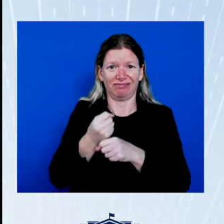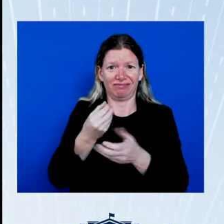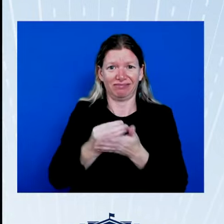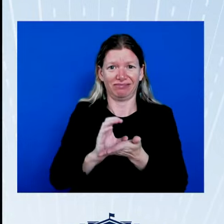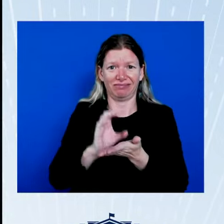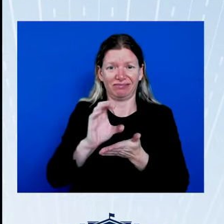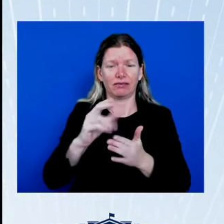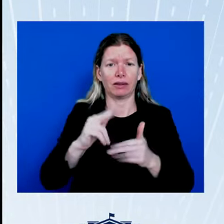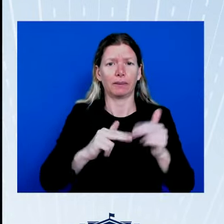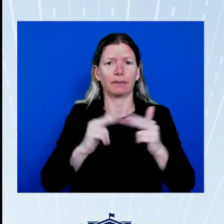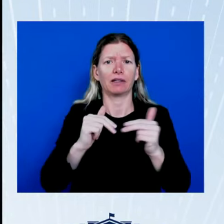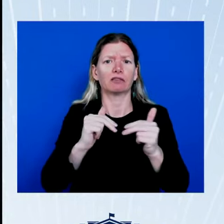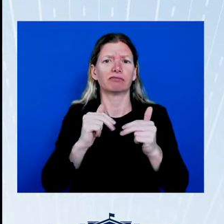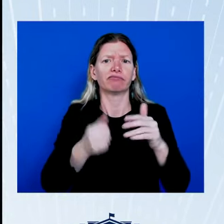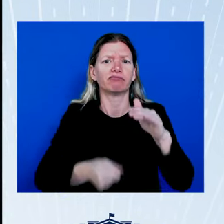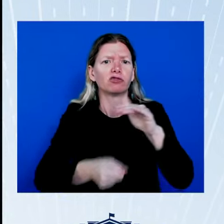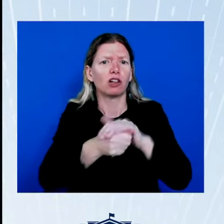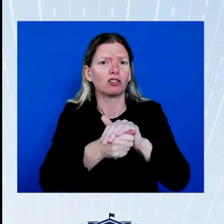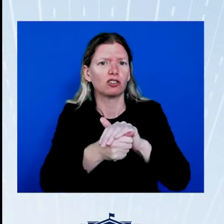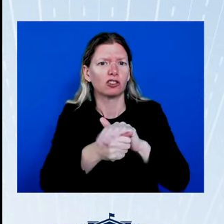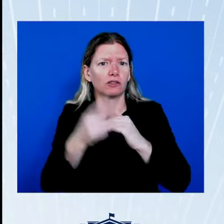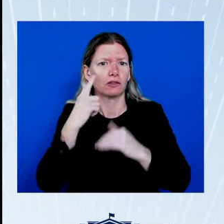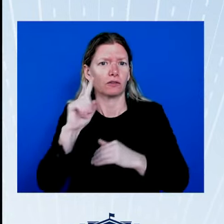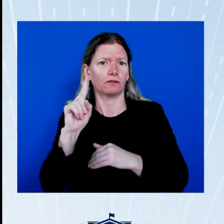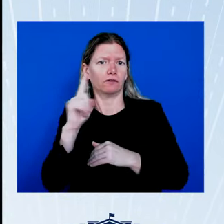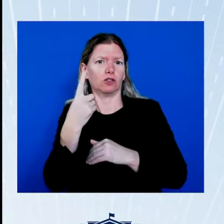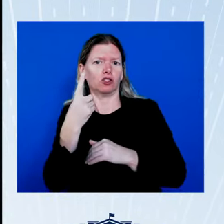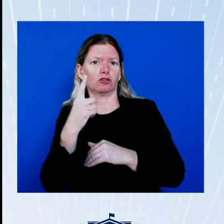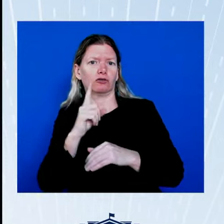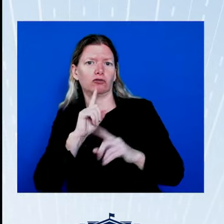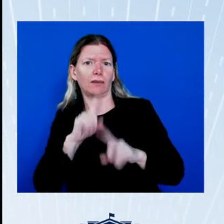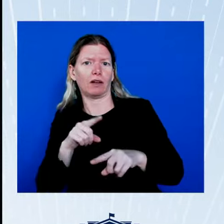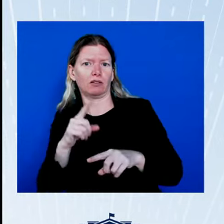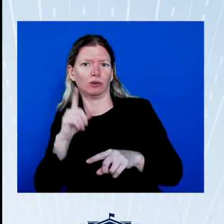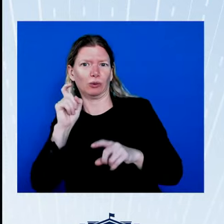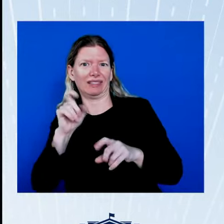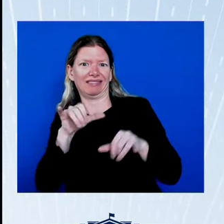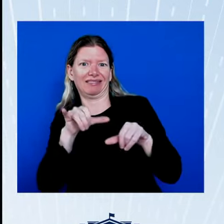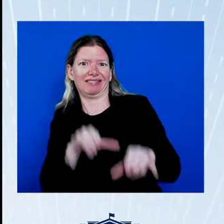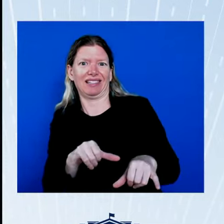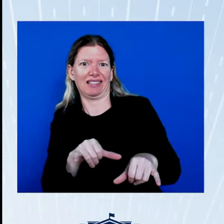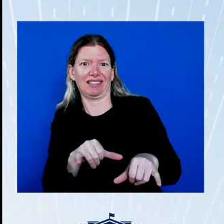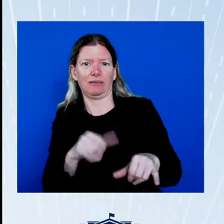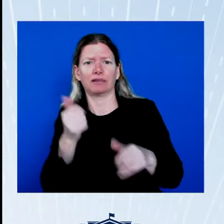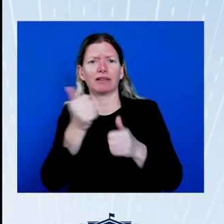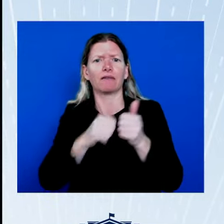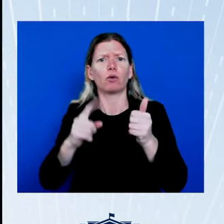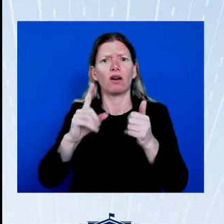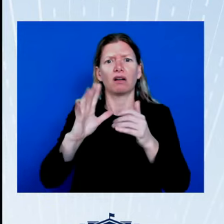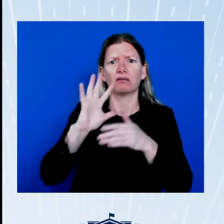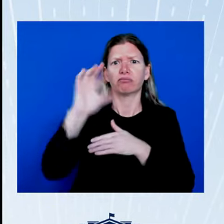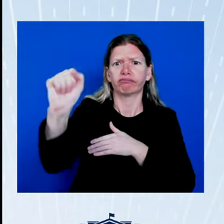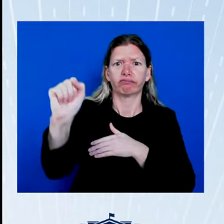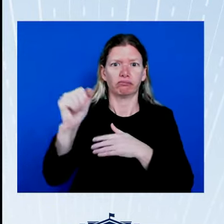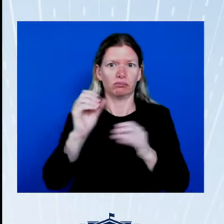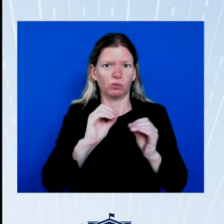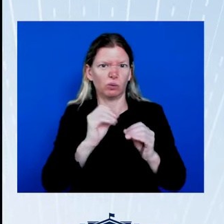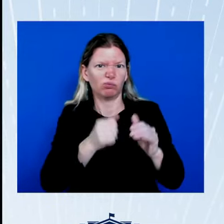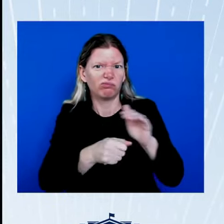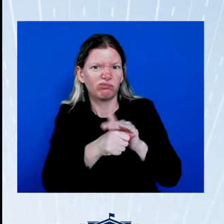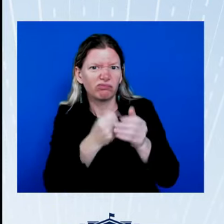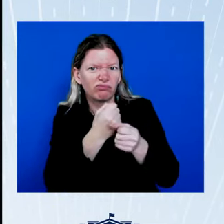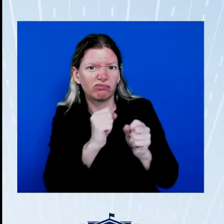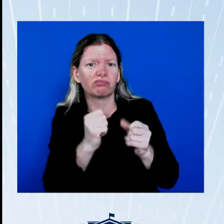when everyone else is evacuated so they can continue to support the community during hurricane events. And we have examples of